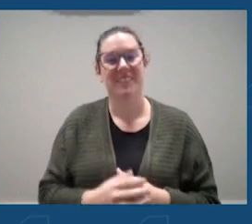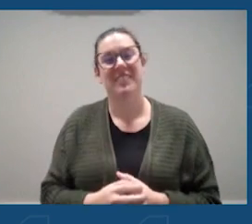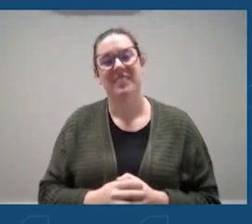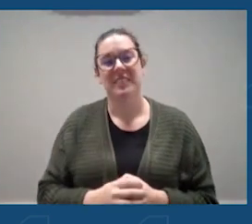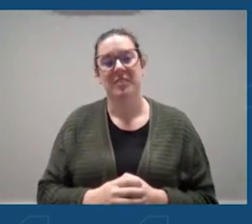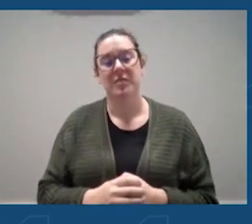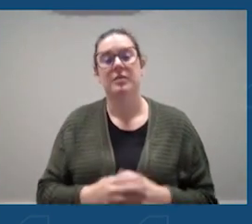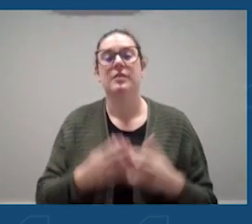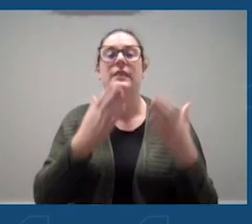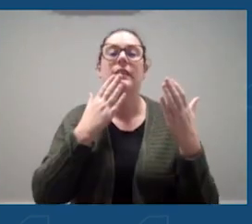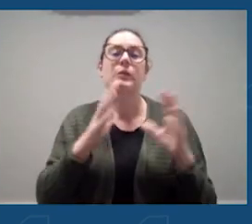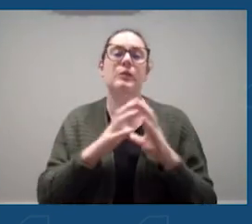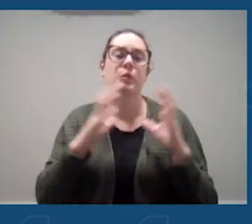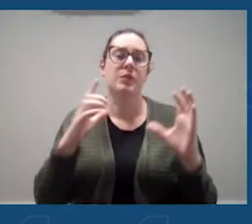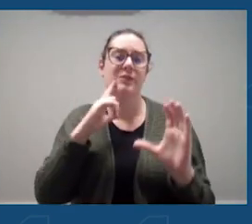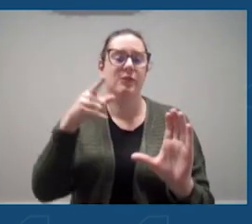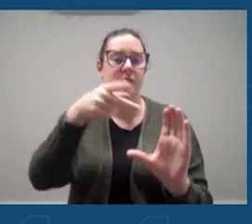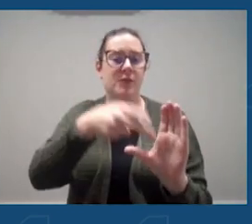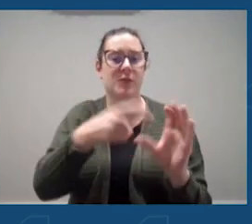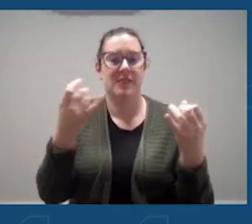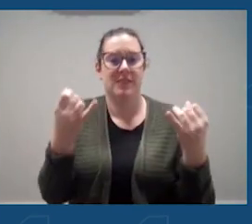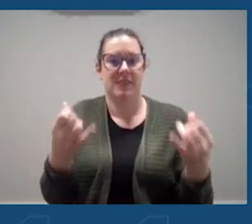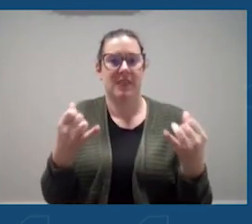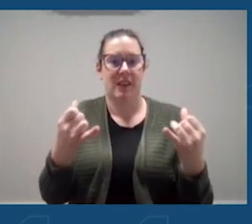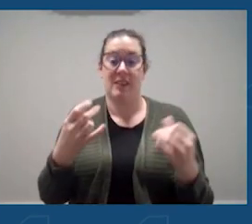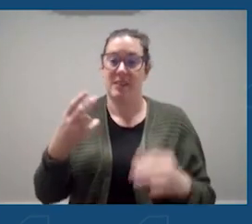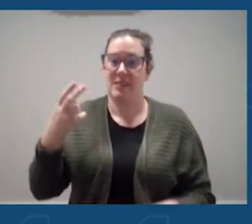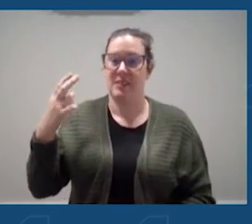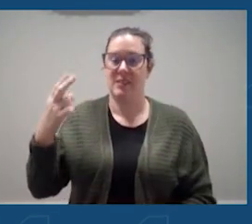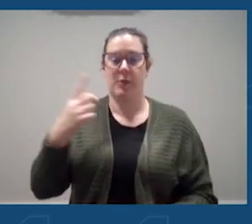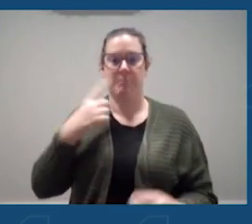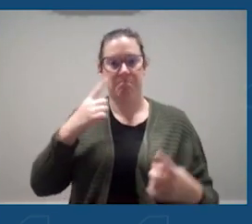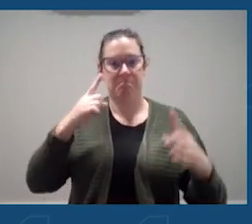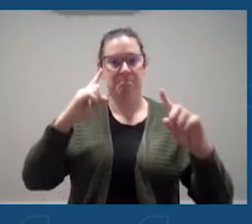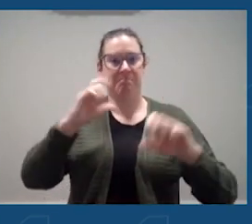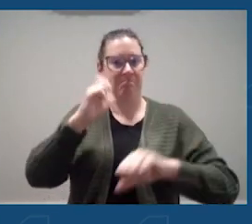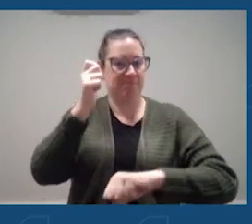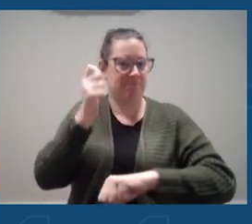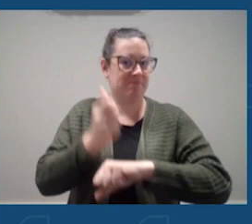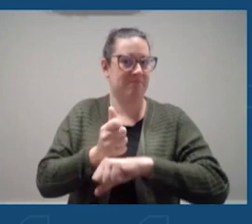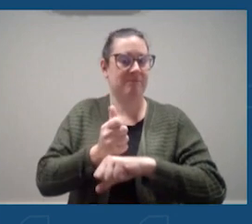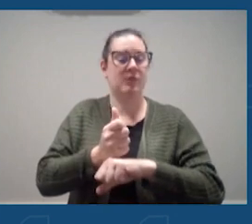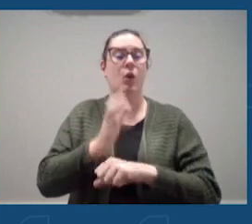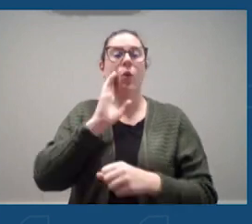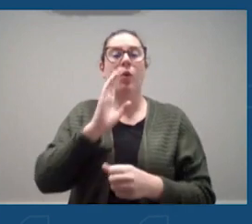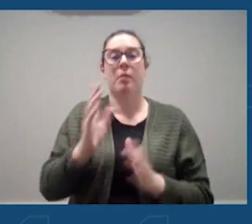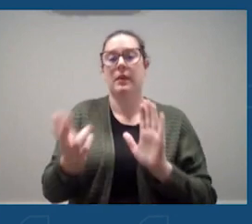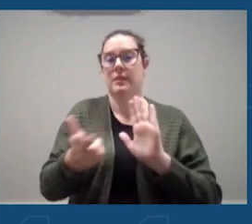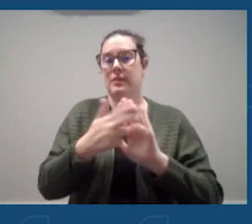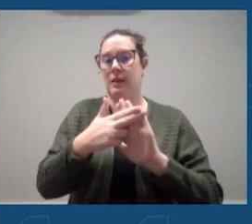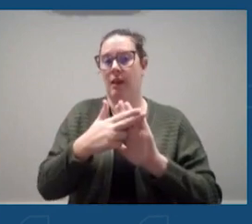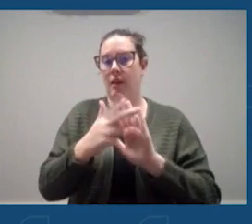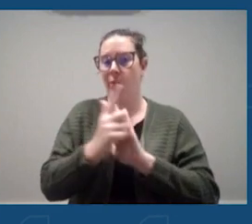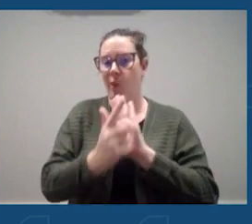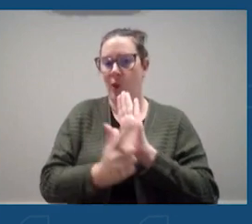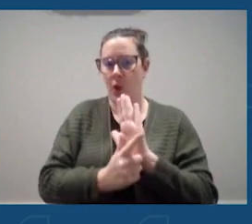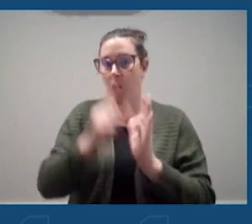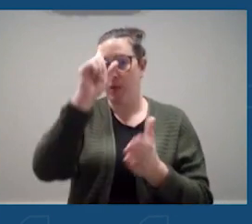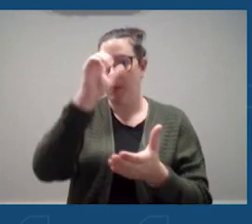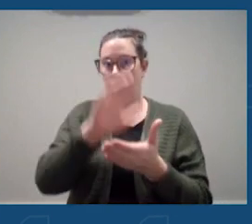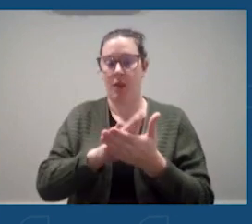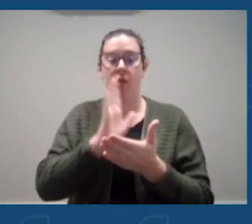Thank you for joining us on this historic occasion. We're going to be signing legislation that we believe is going to be